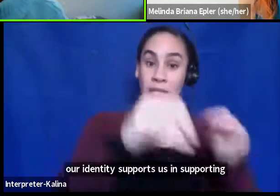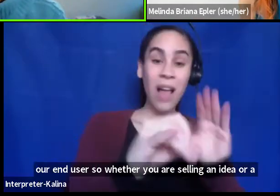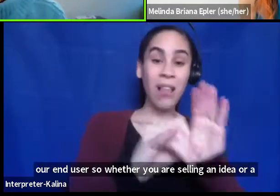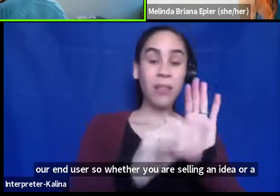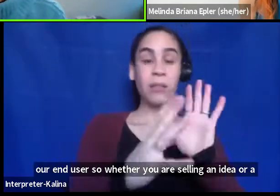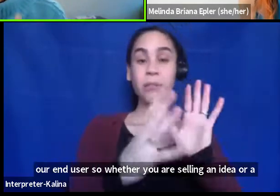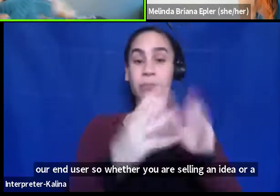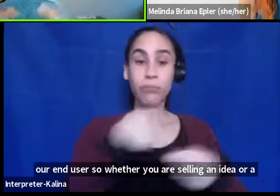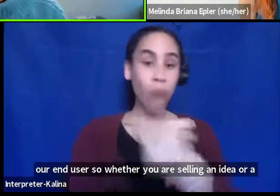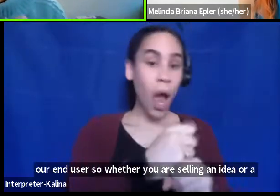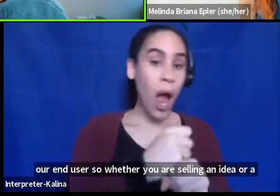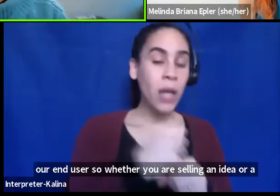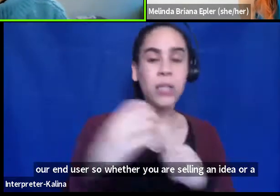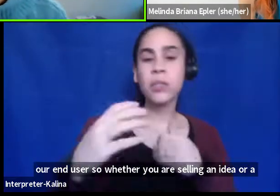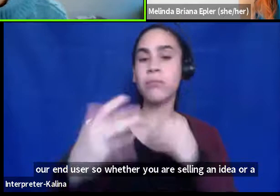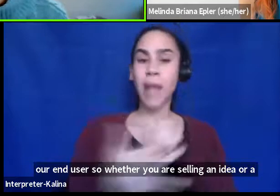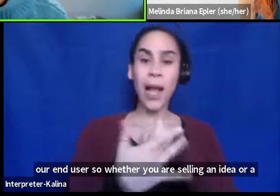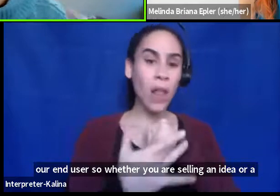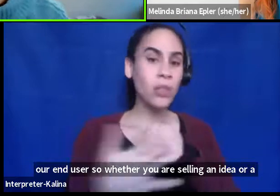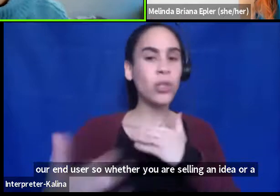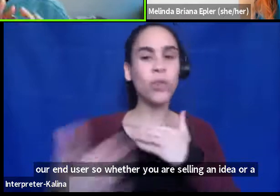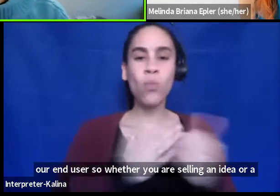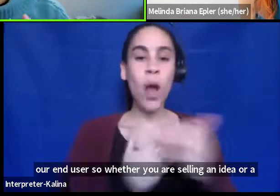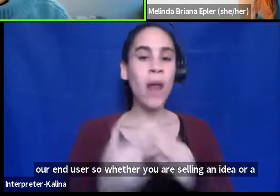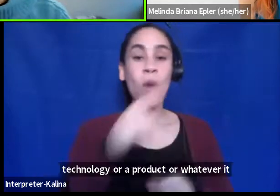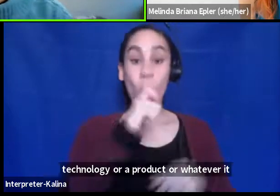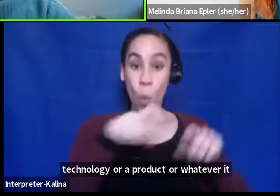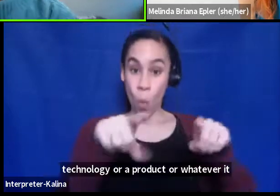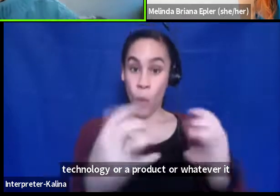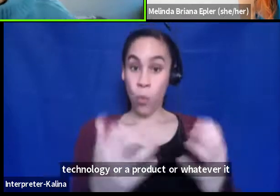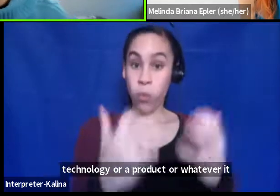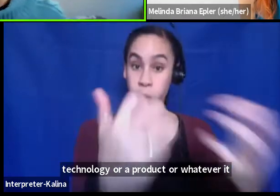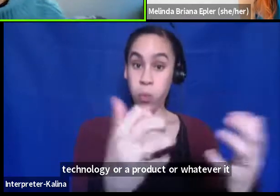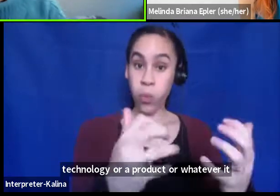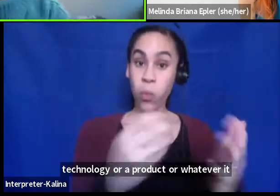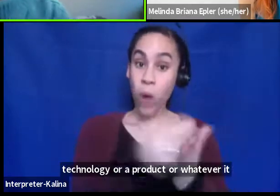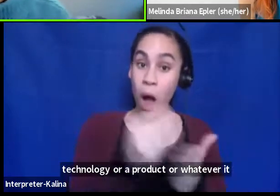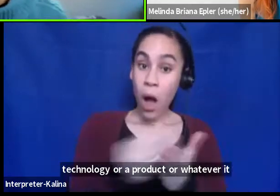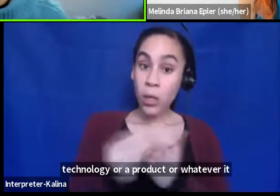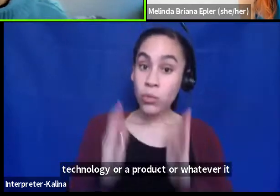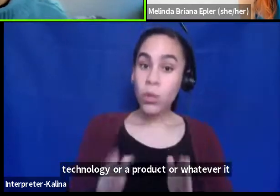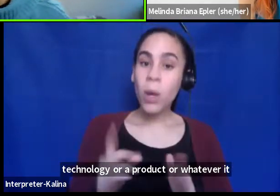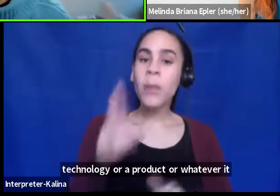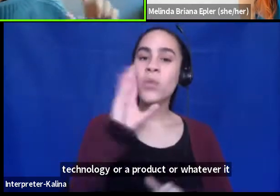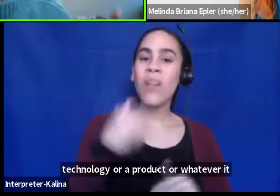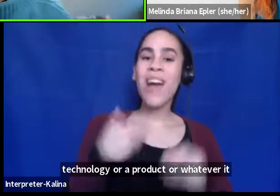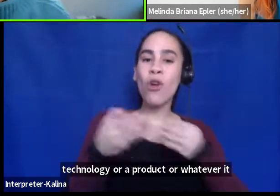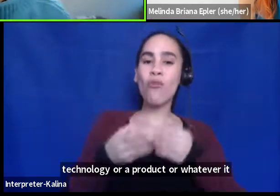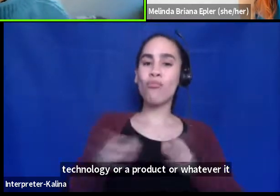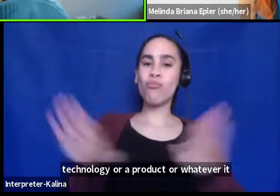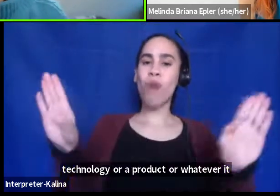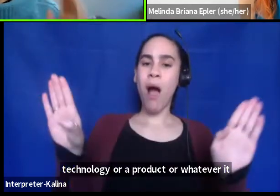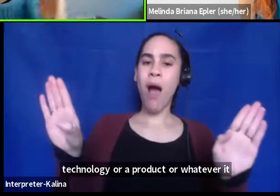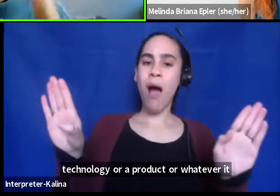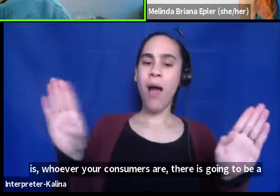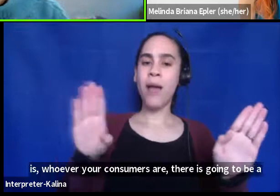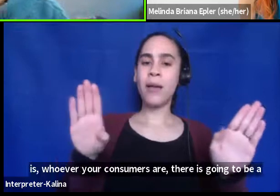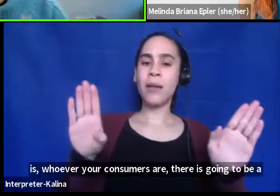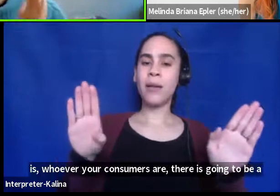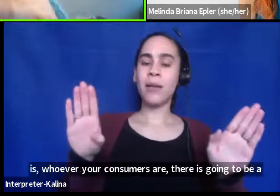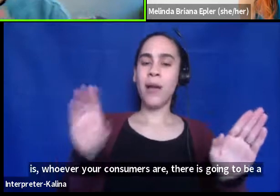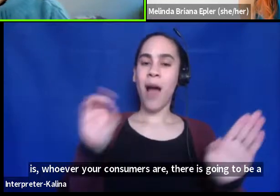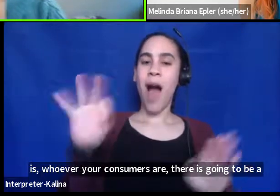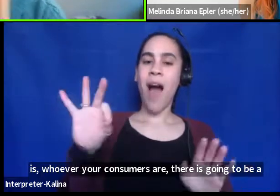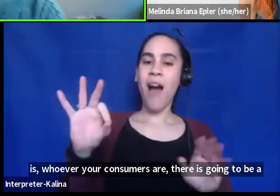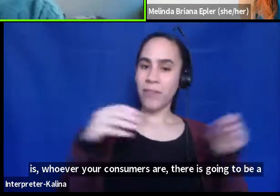is, whoever your consumers are going to be, there's going to be a broader base of consumption if you have a